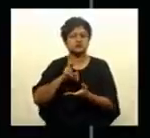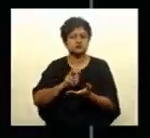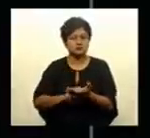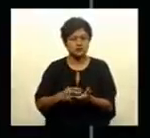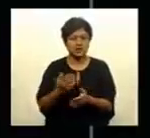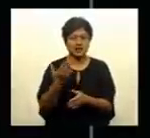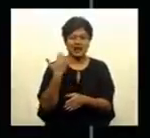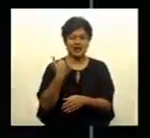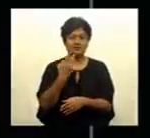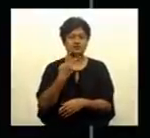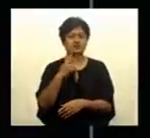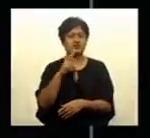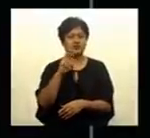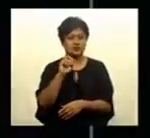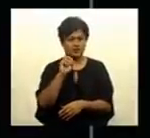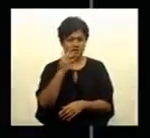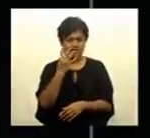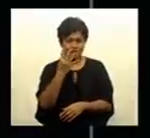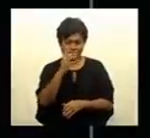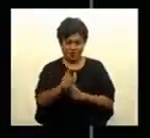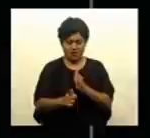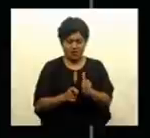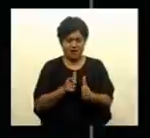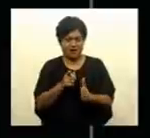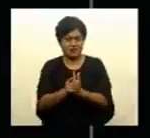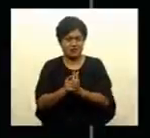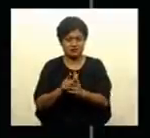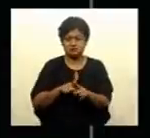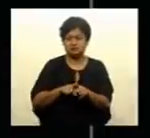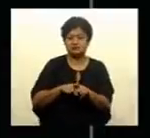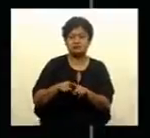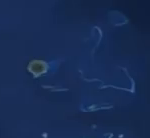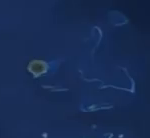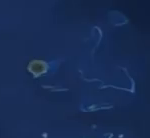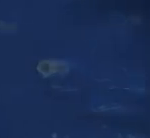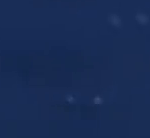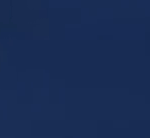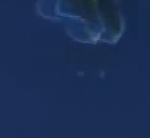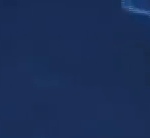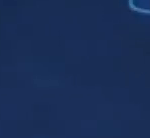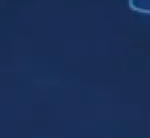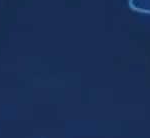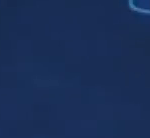last 24 hours. Once again, most cases are in the Central Division.